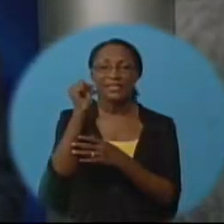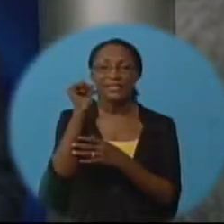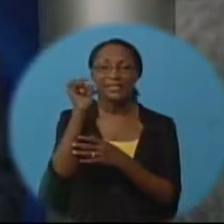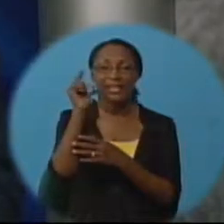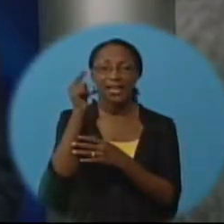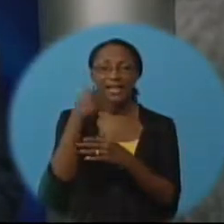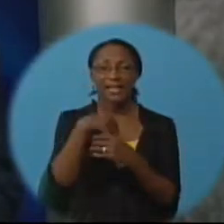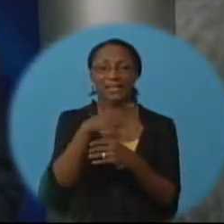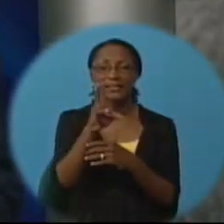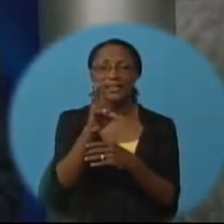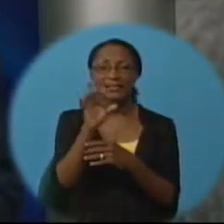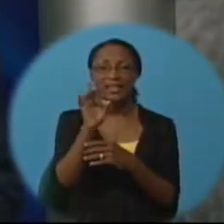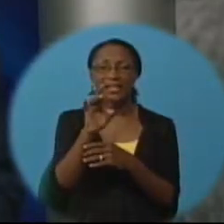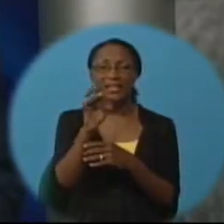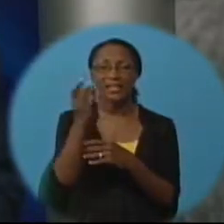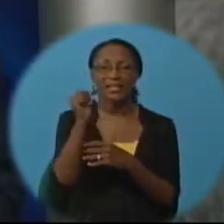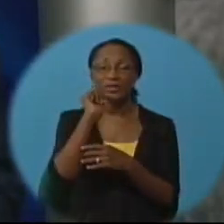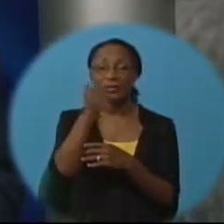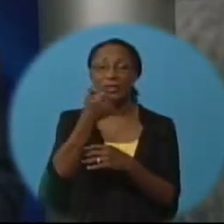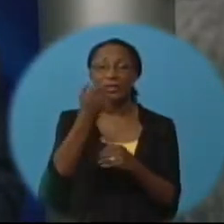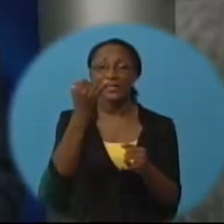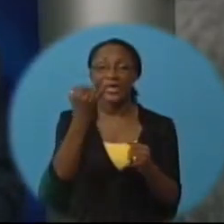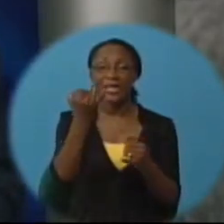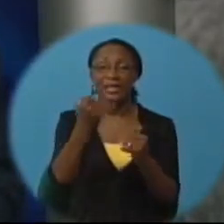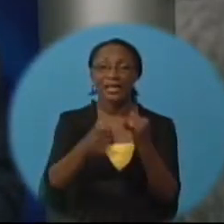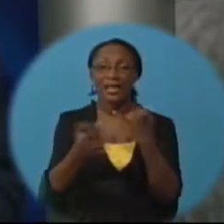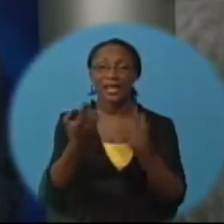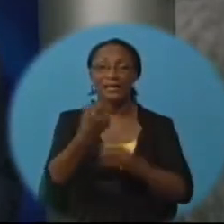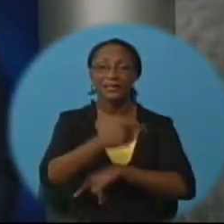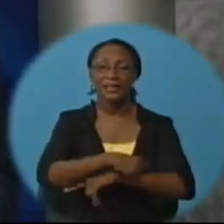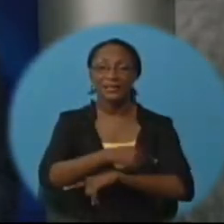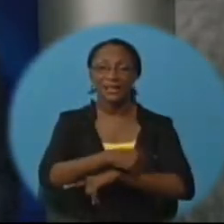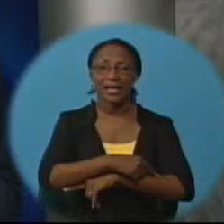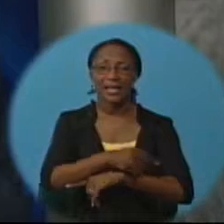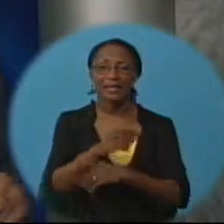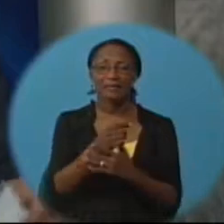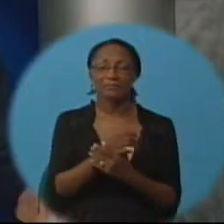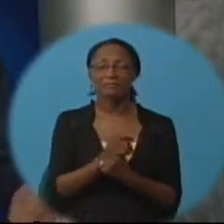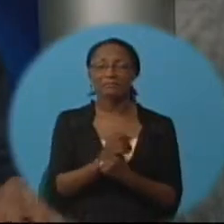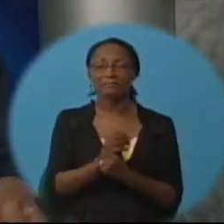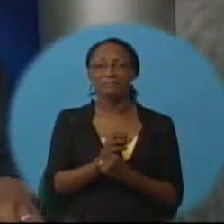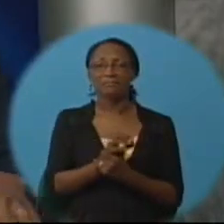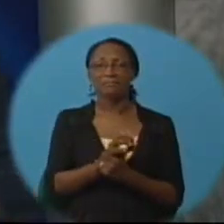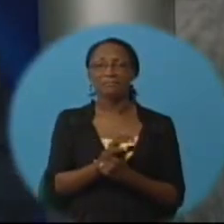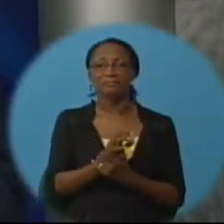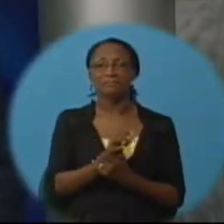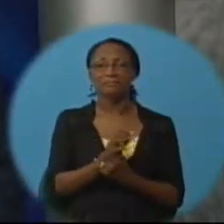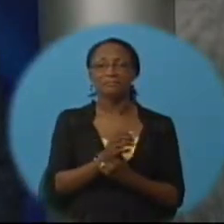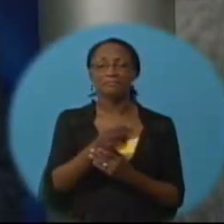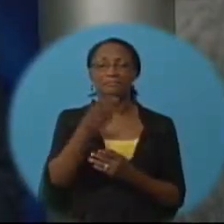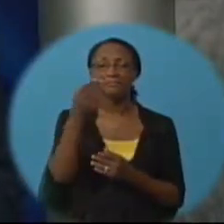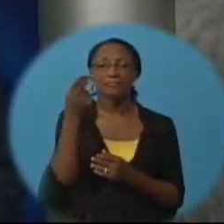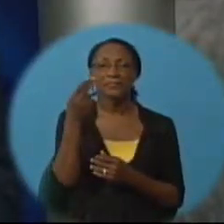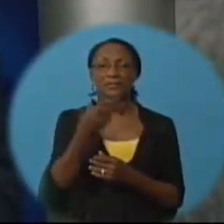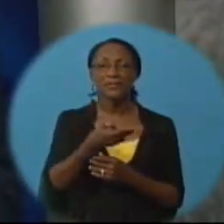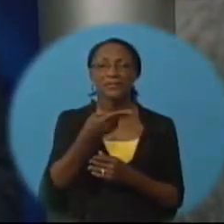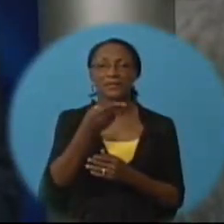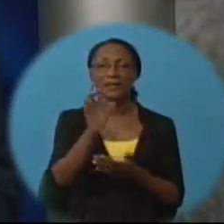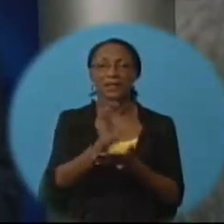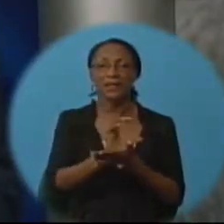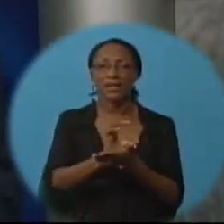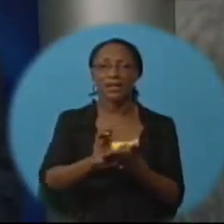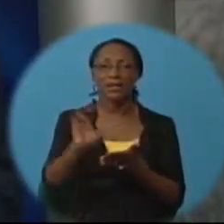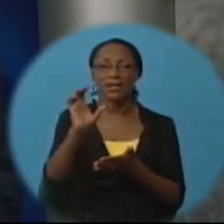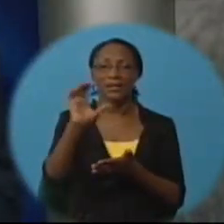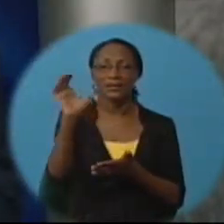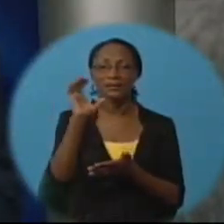tomorrow is the final day of the match with the first test starting Wednesday at Eden Gardens. Harrison College continued their unbeaten